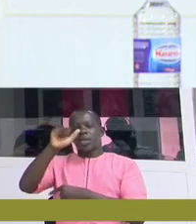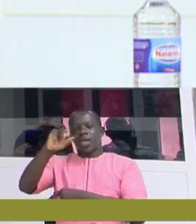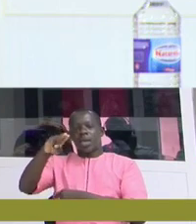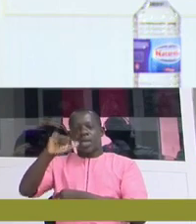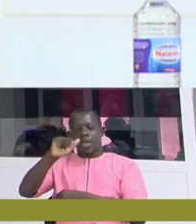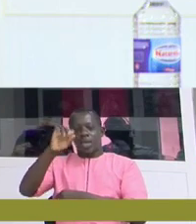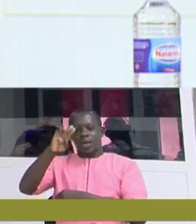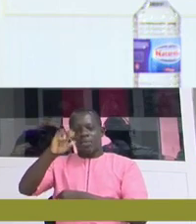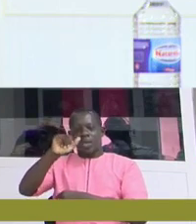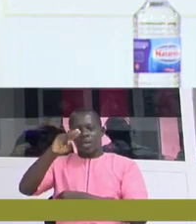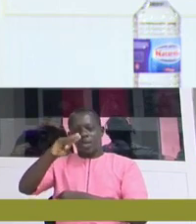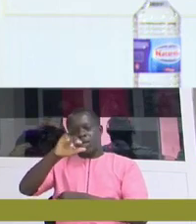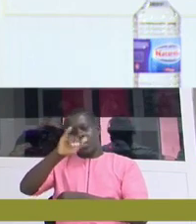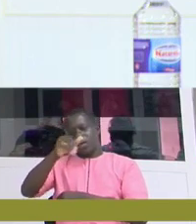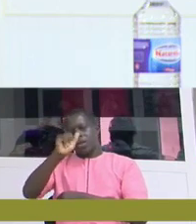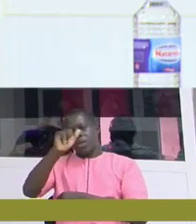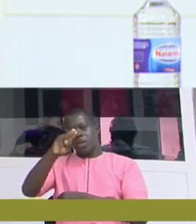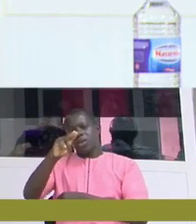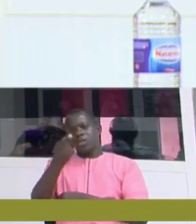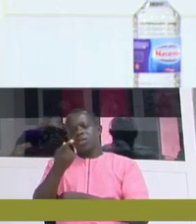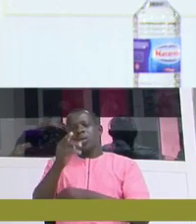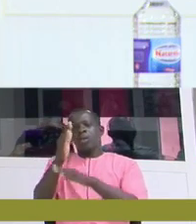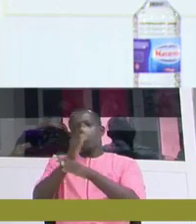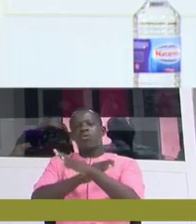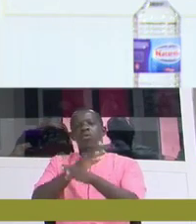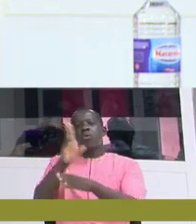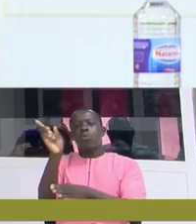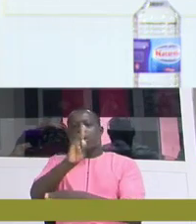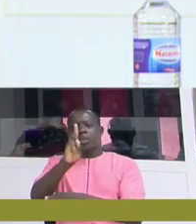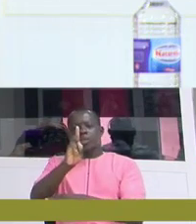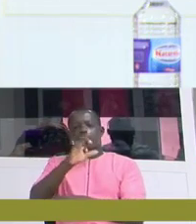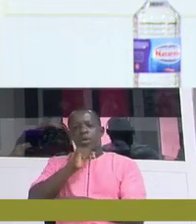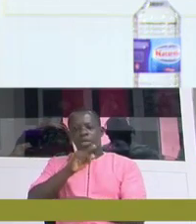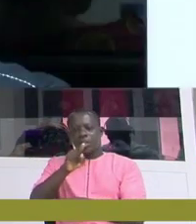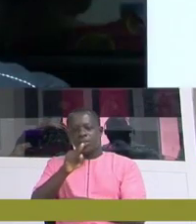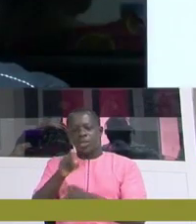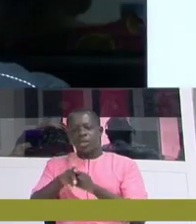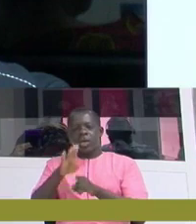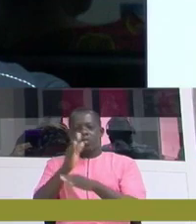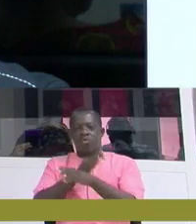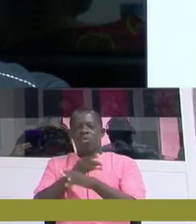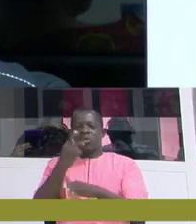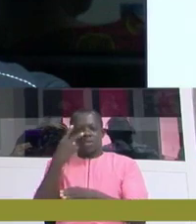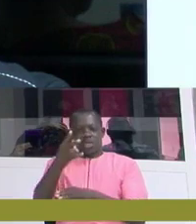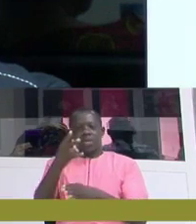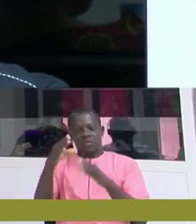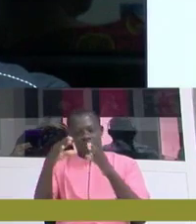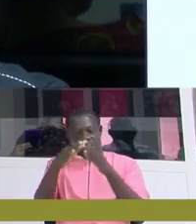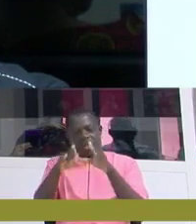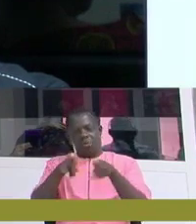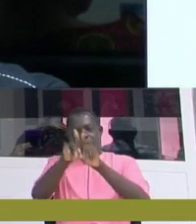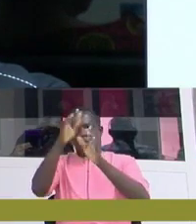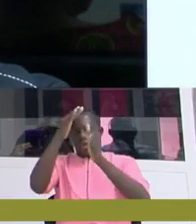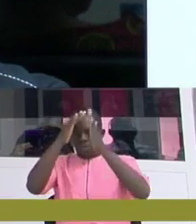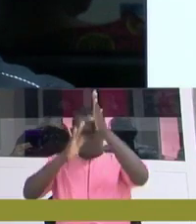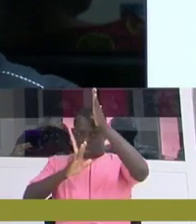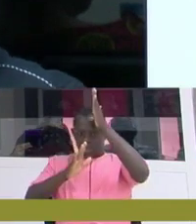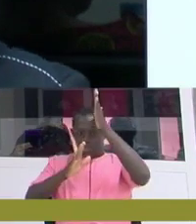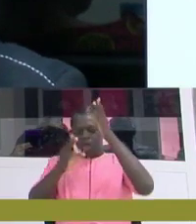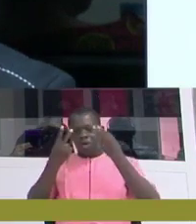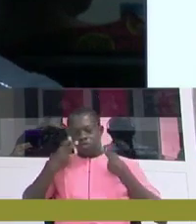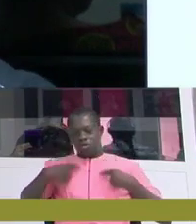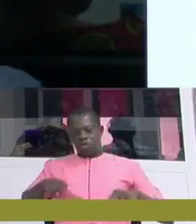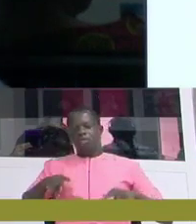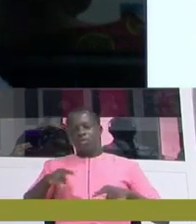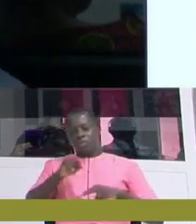he at the time? Sana manjang mumune tinungo tumo. Soldier uniform onte kanu wale. I used to see him with military uniforms. Proceed, please. Very